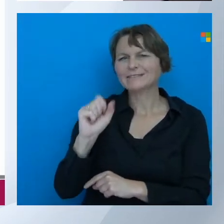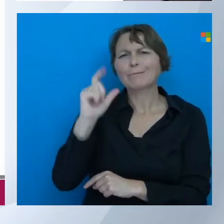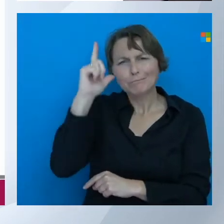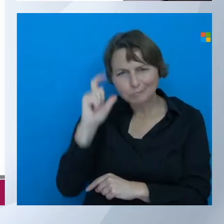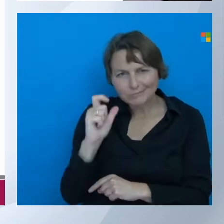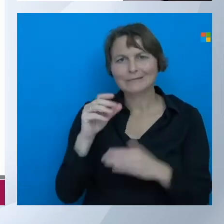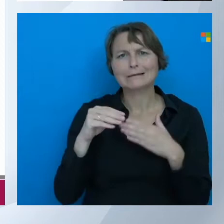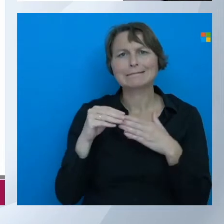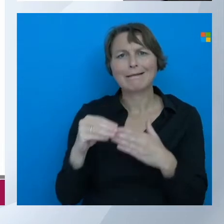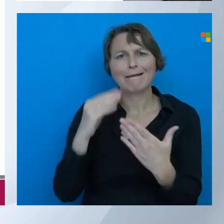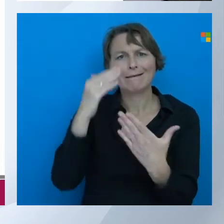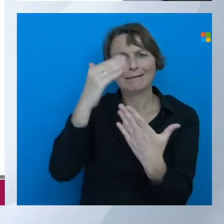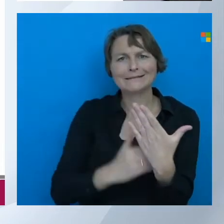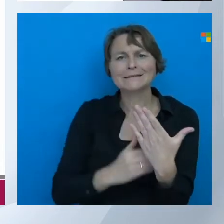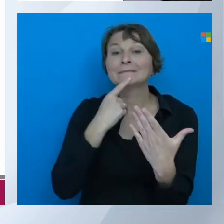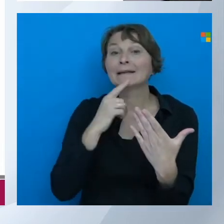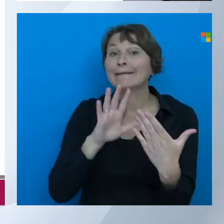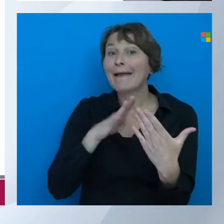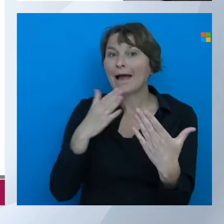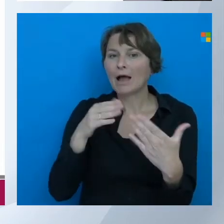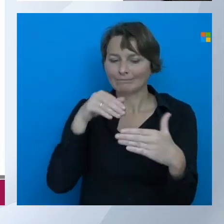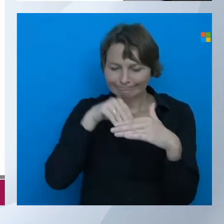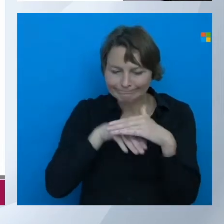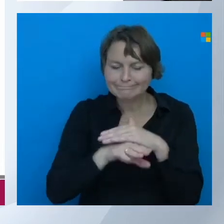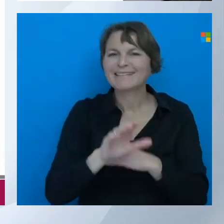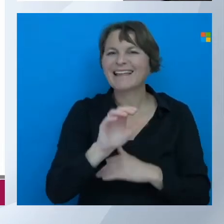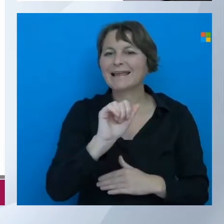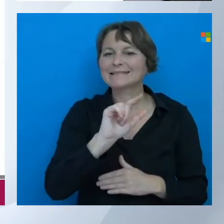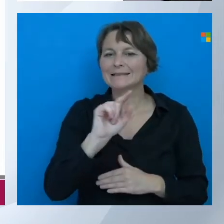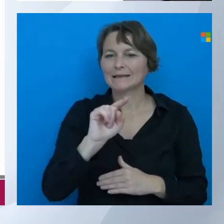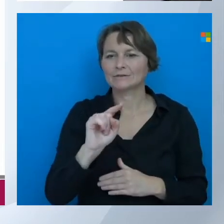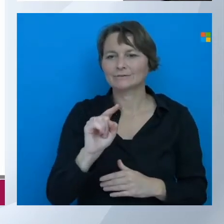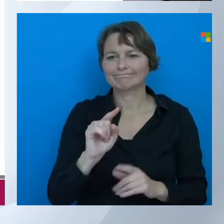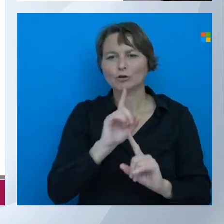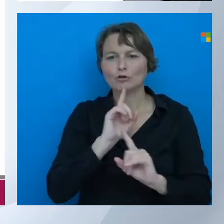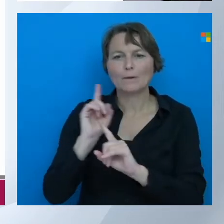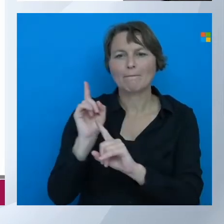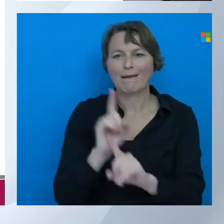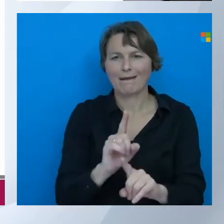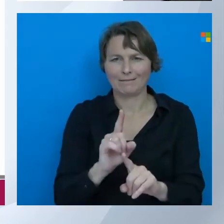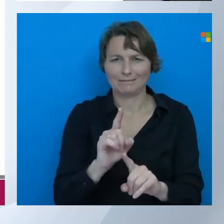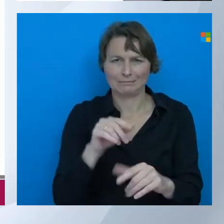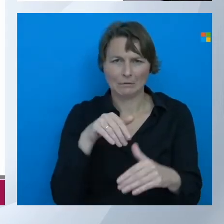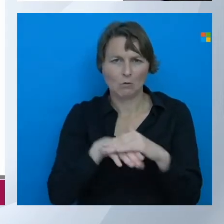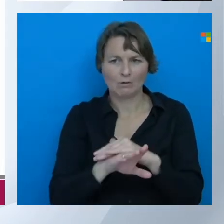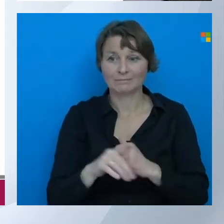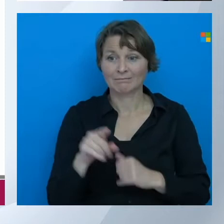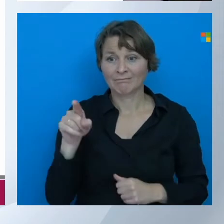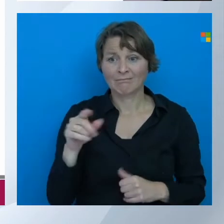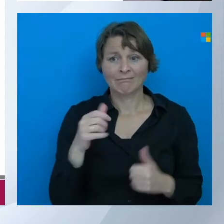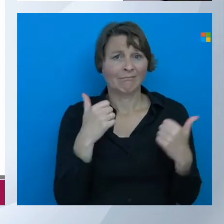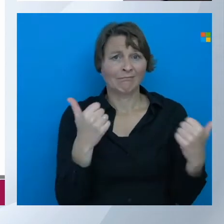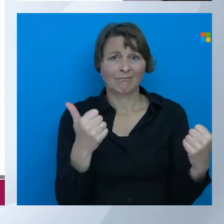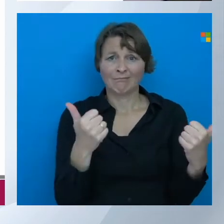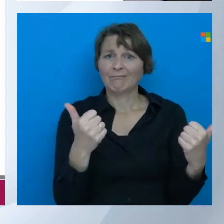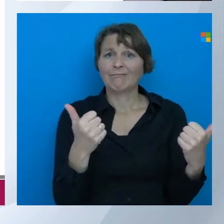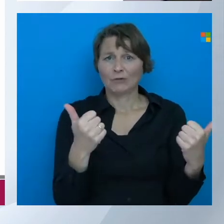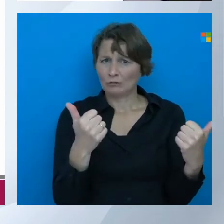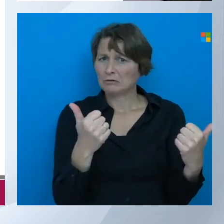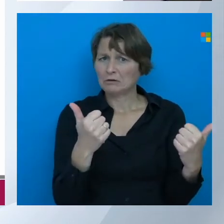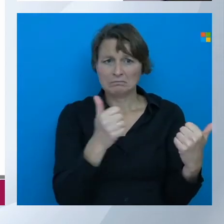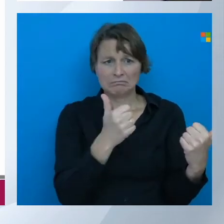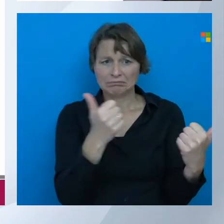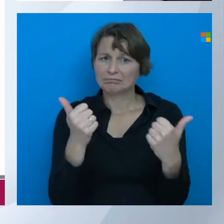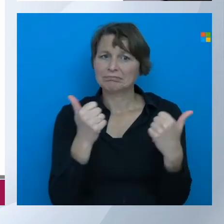the Login-AzAccount commandlet. And this is of course a very cool commandlet to get you